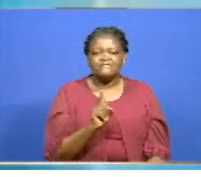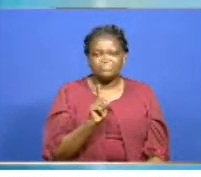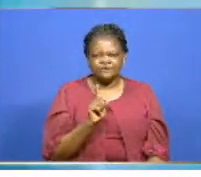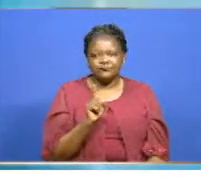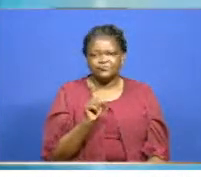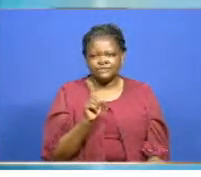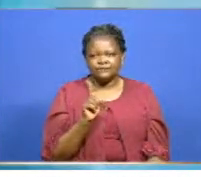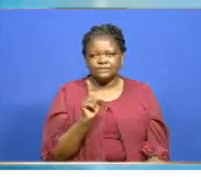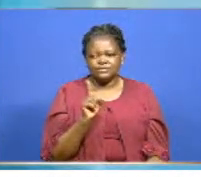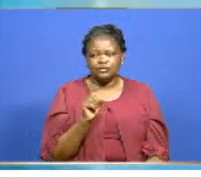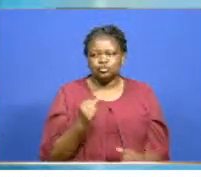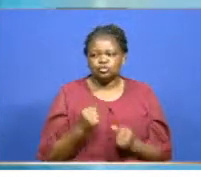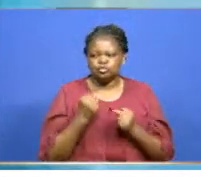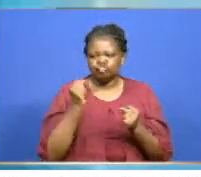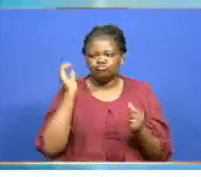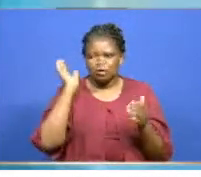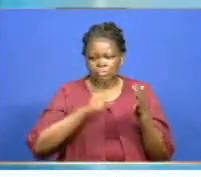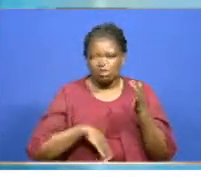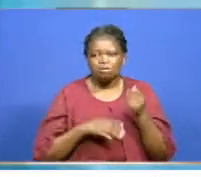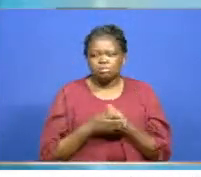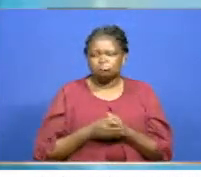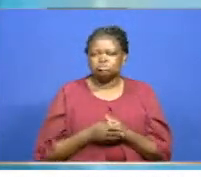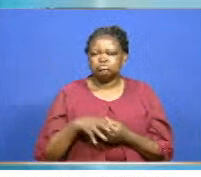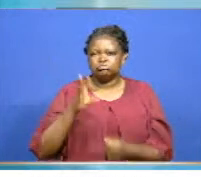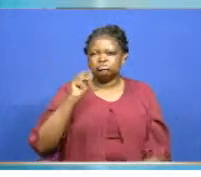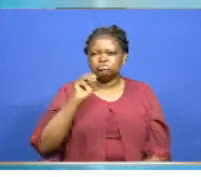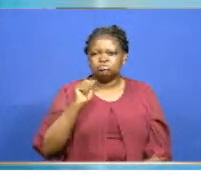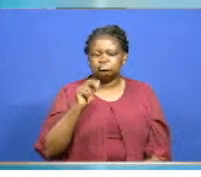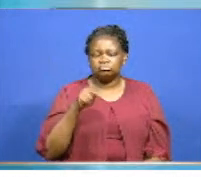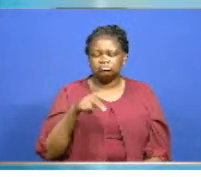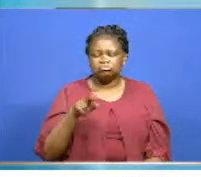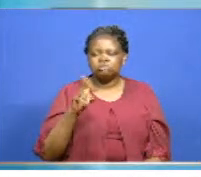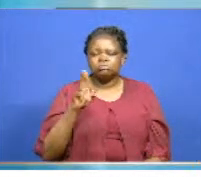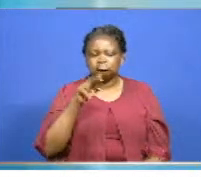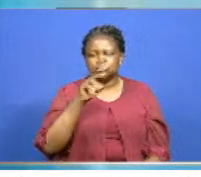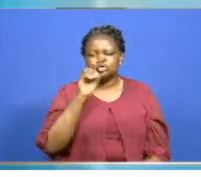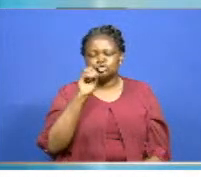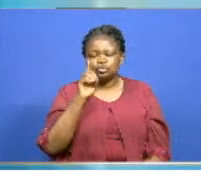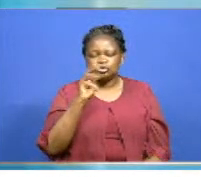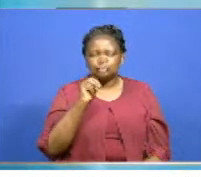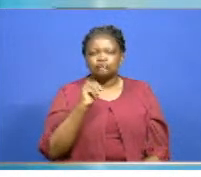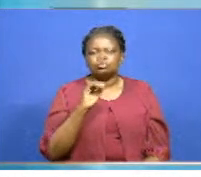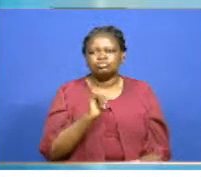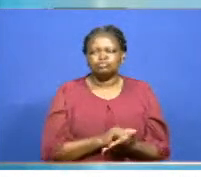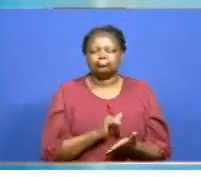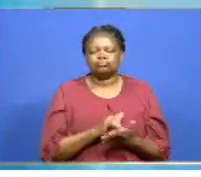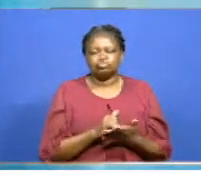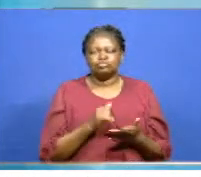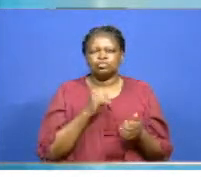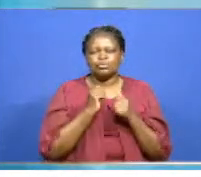know, a bit stronger than in the Matungu. Matungu, it is ODM that is neck to neck with the